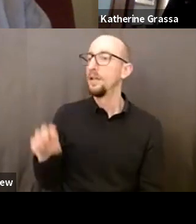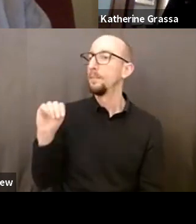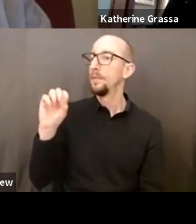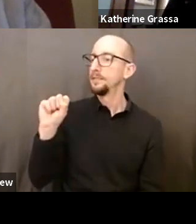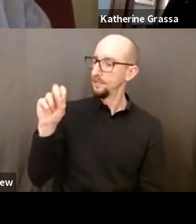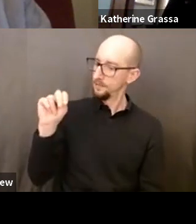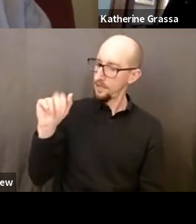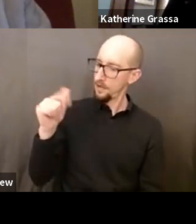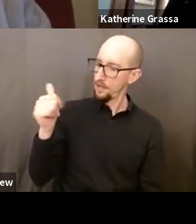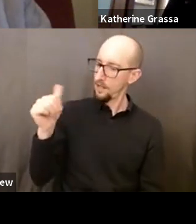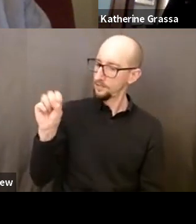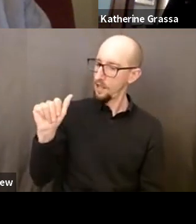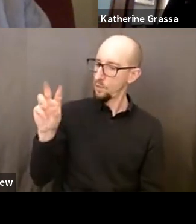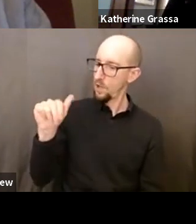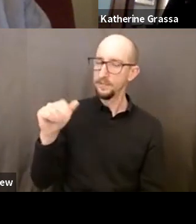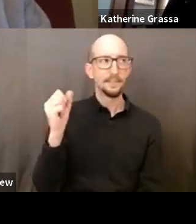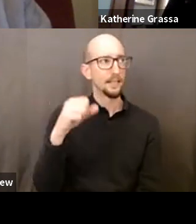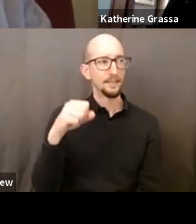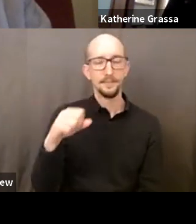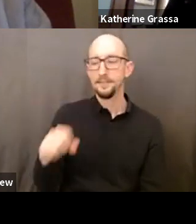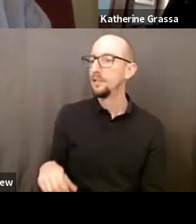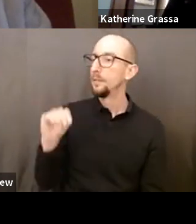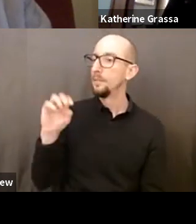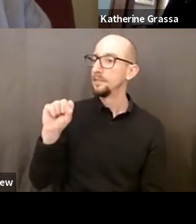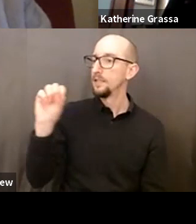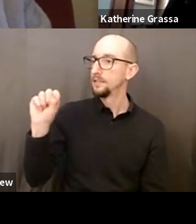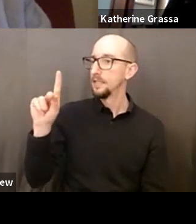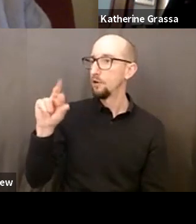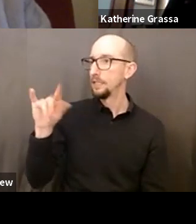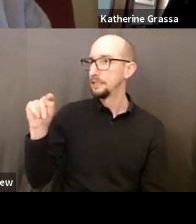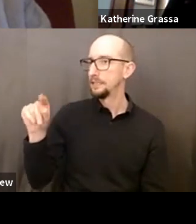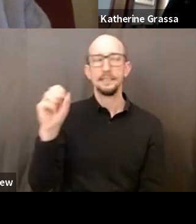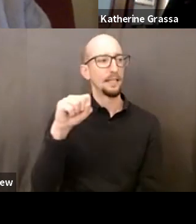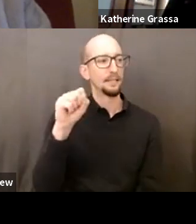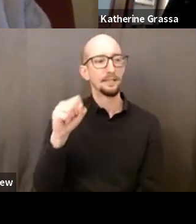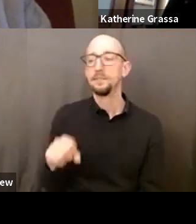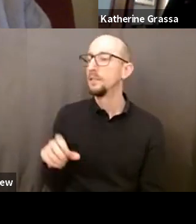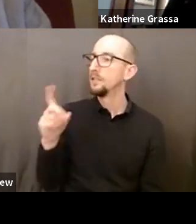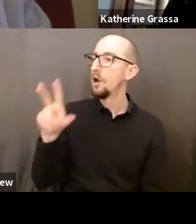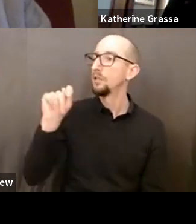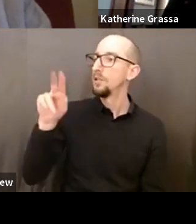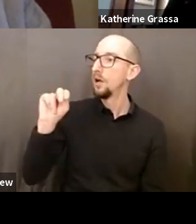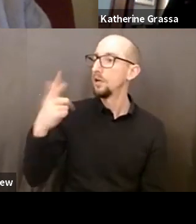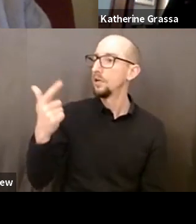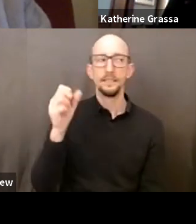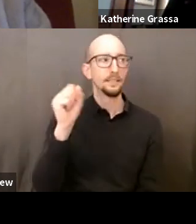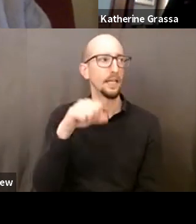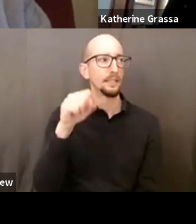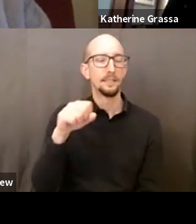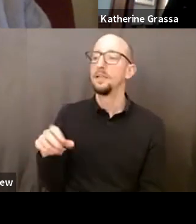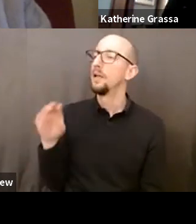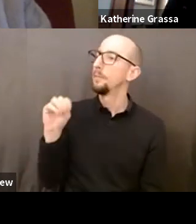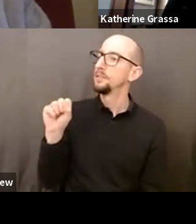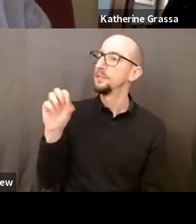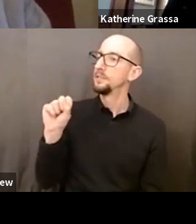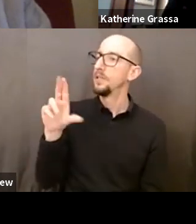Nagasawa, Yes. Ms. Garrett, Yes. Dr. Tang, Yes. Ms.